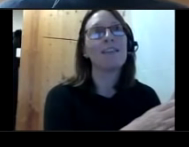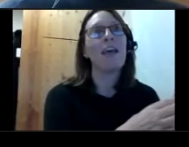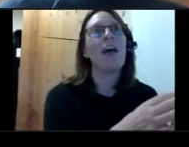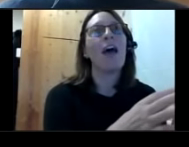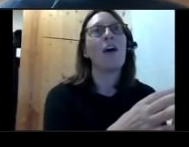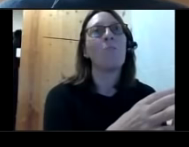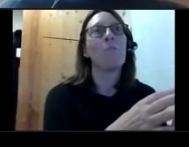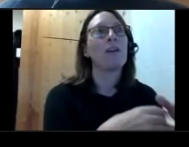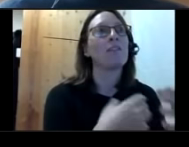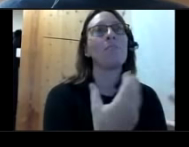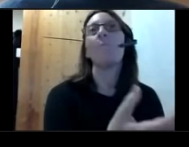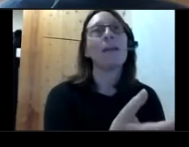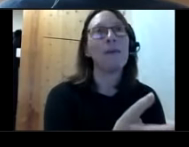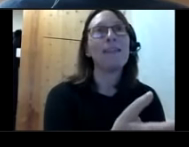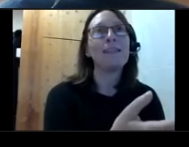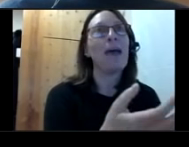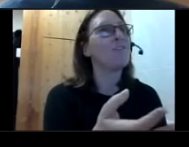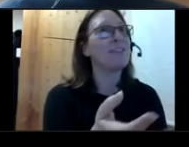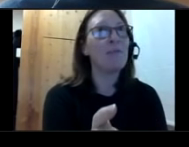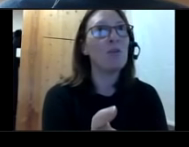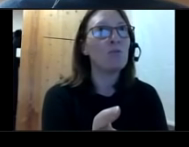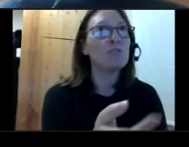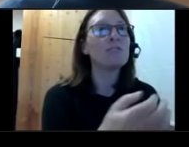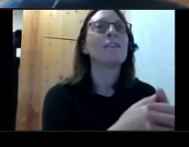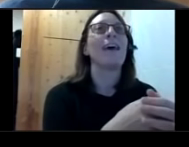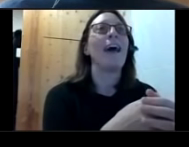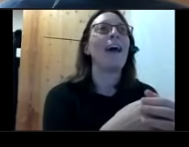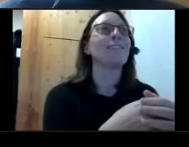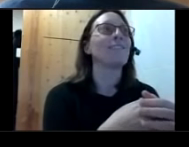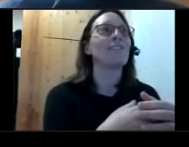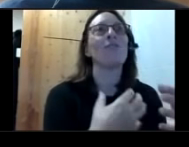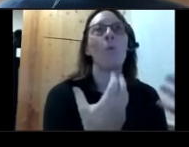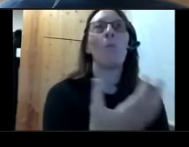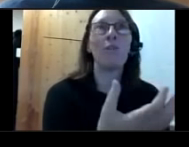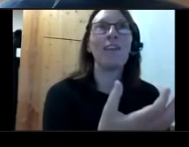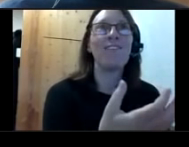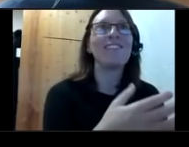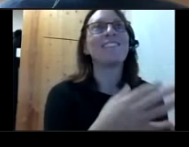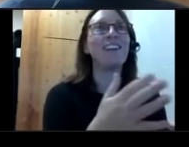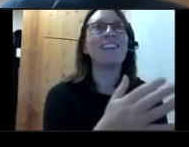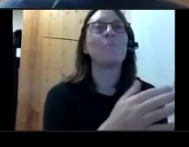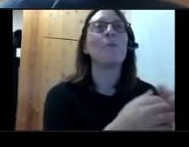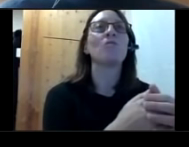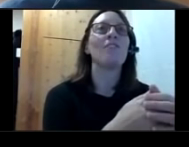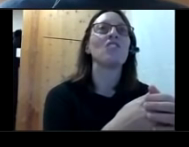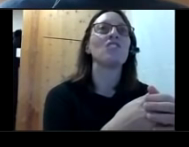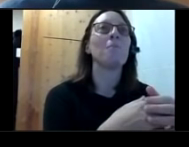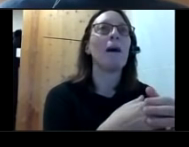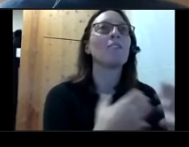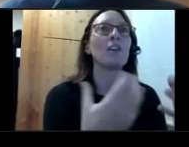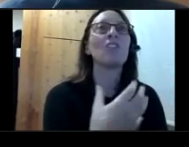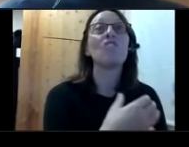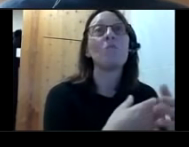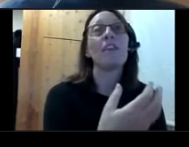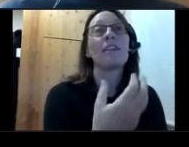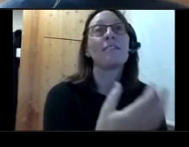that, because the public means parents and pupils, and what their services are needs a bit more definition, but